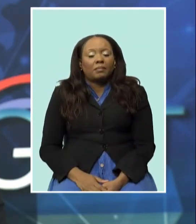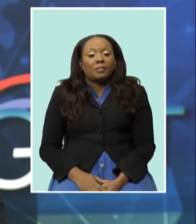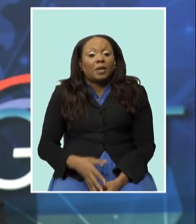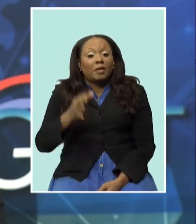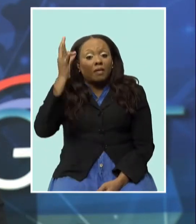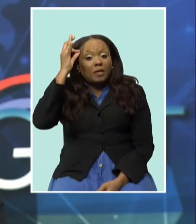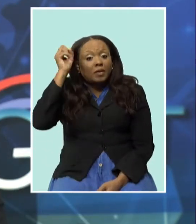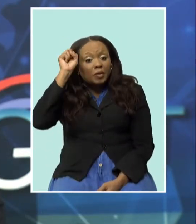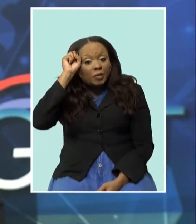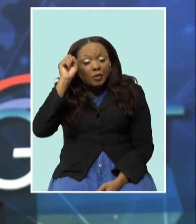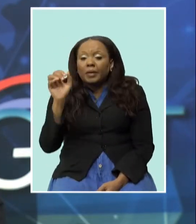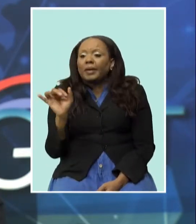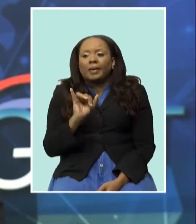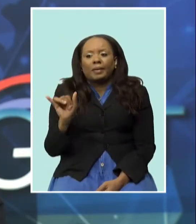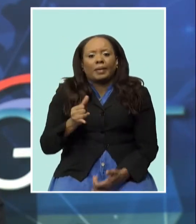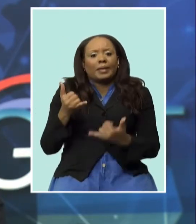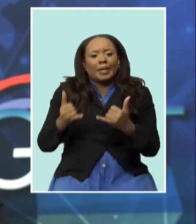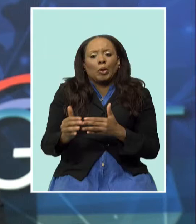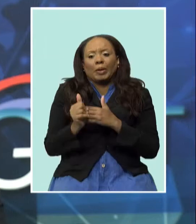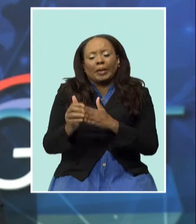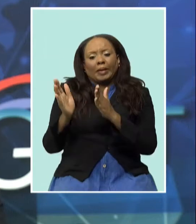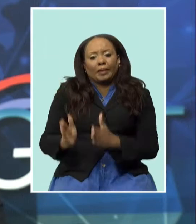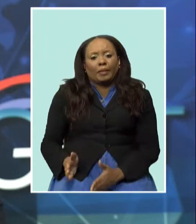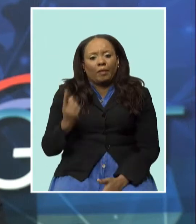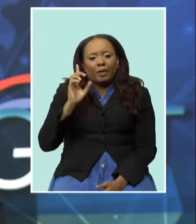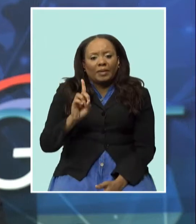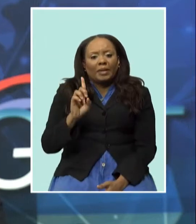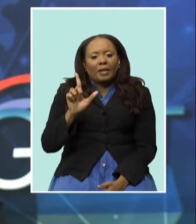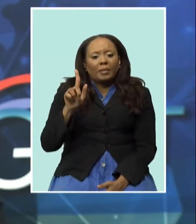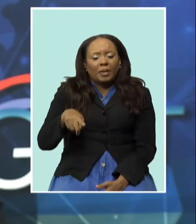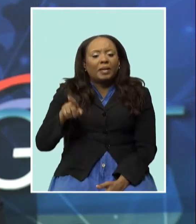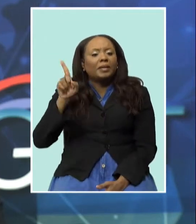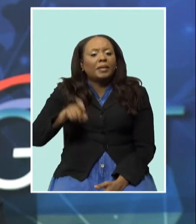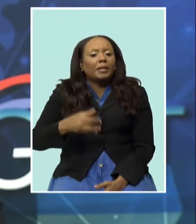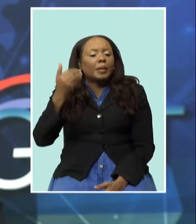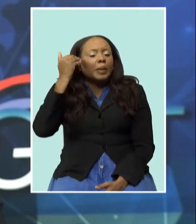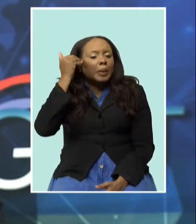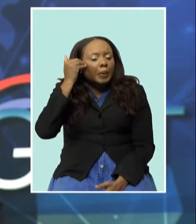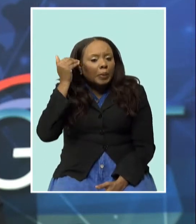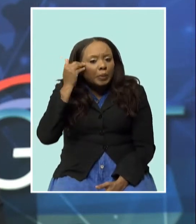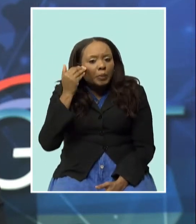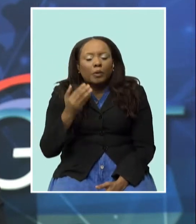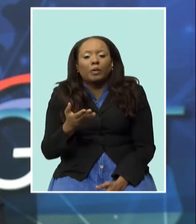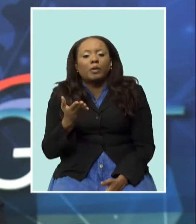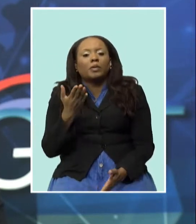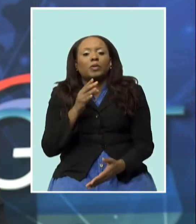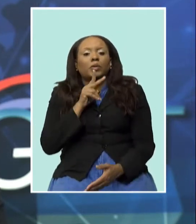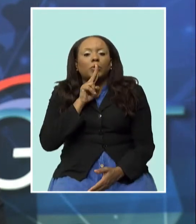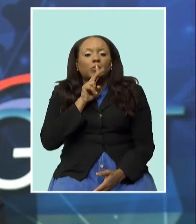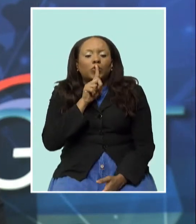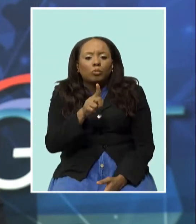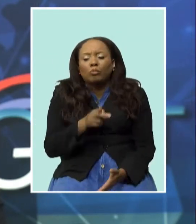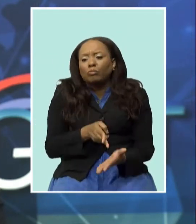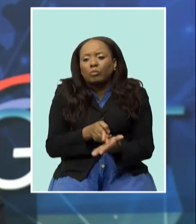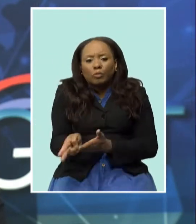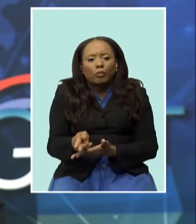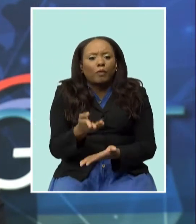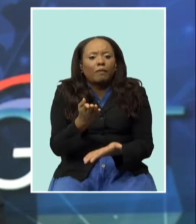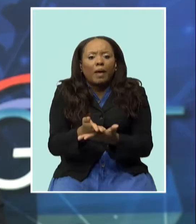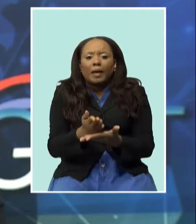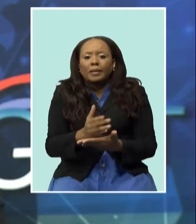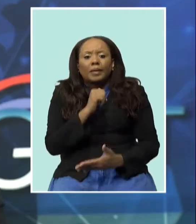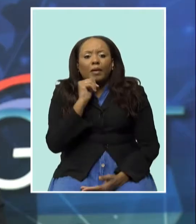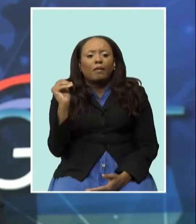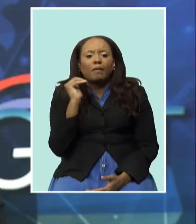would do well to get his facts straight before coming to the public with fanciful tales, fake news,